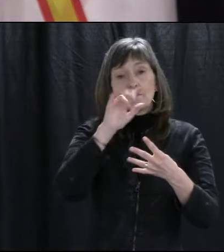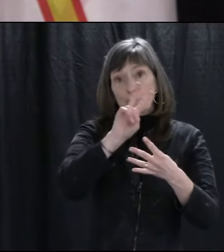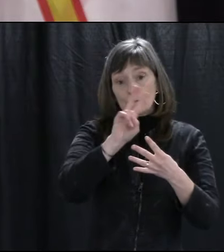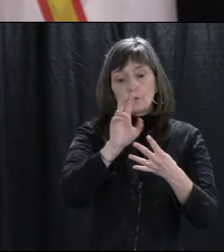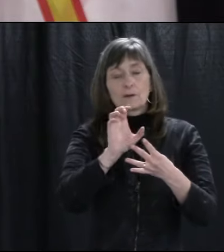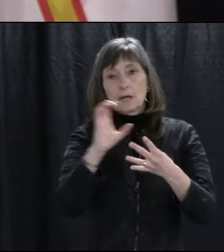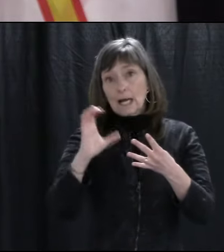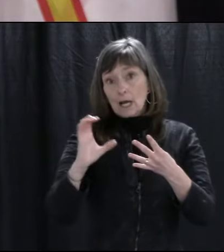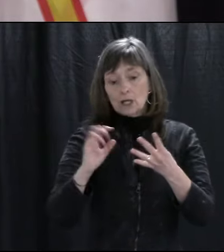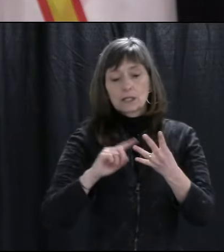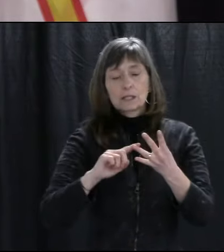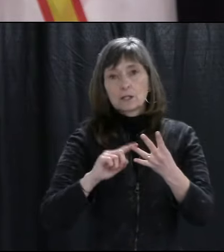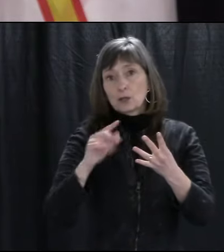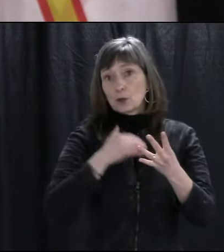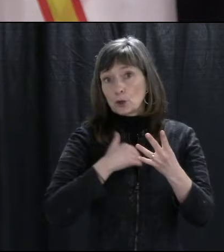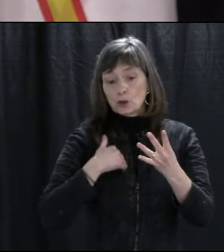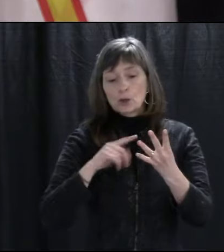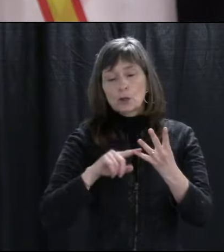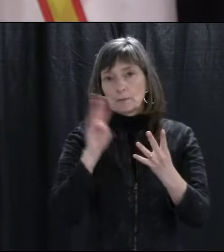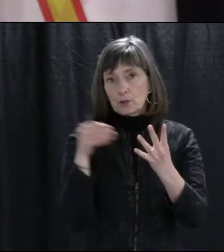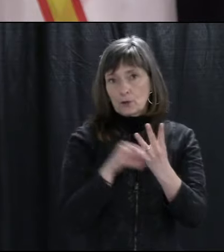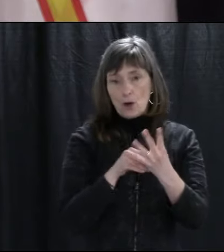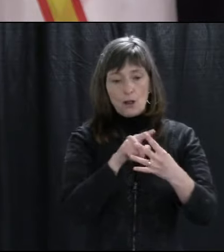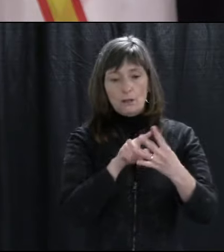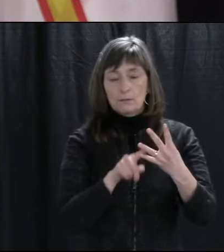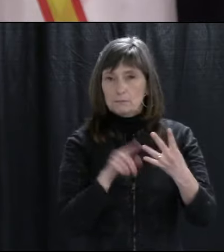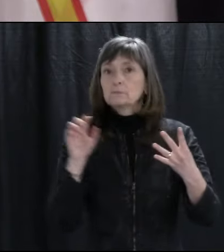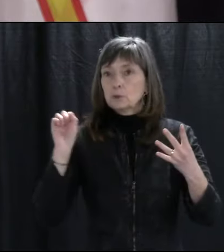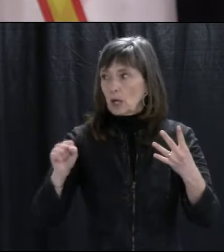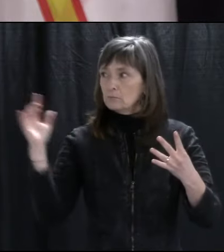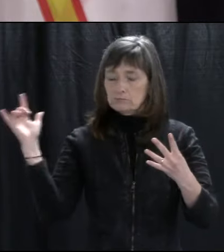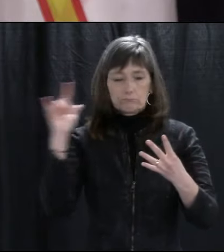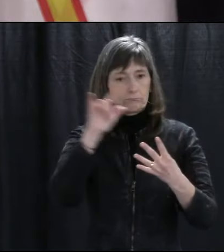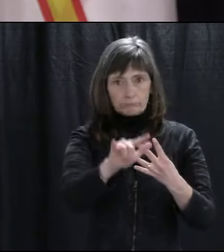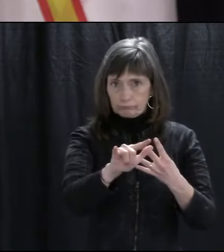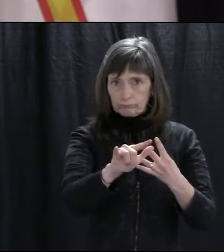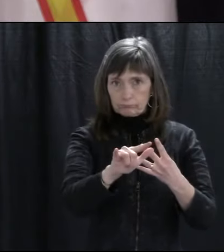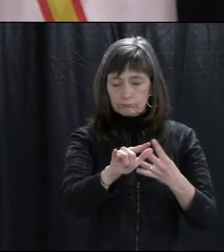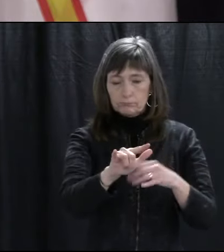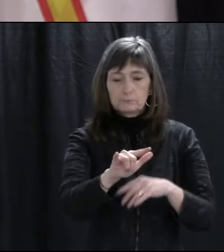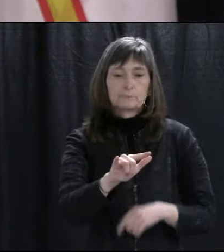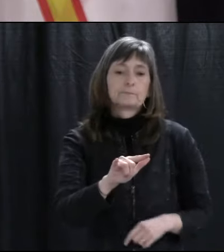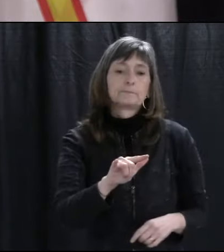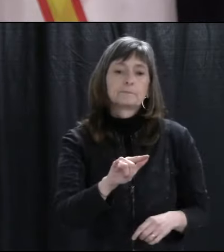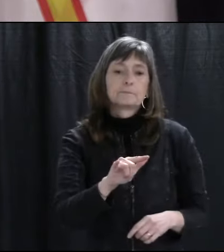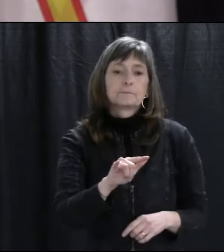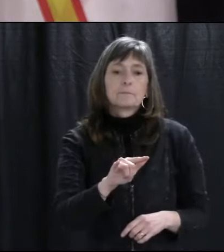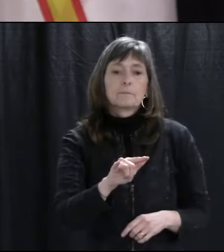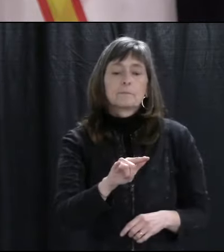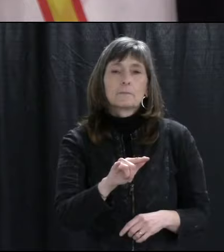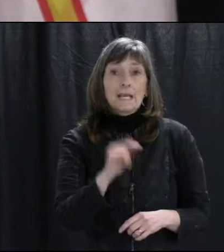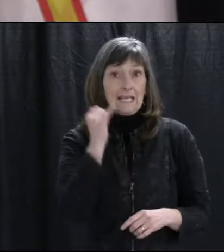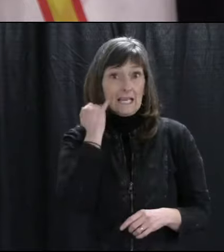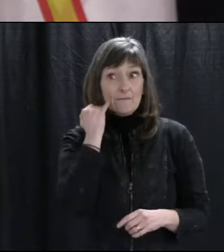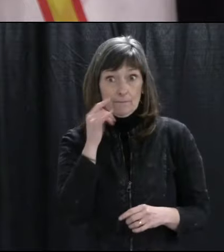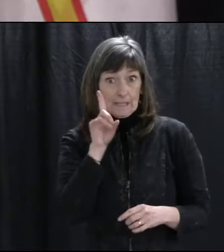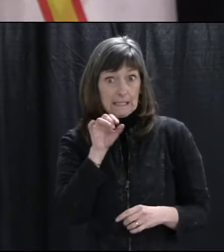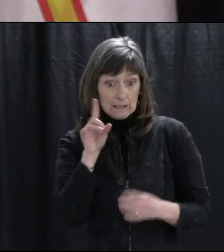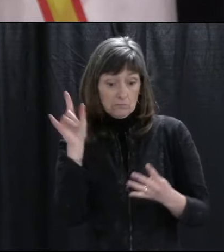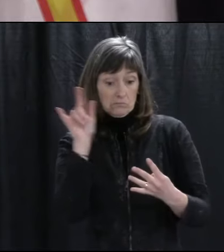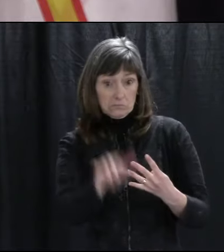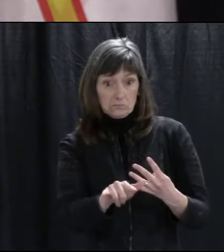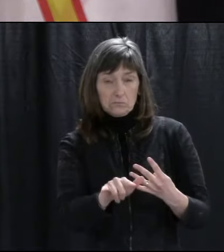Calgary, to Toronto, or in Montreal, these are the 4 designated international airports, you must